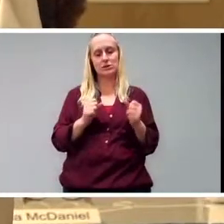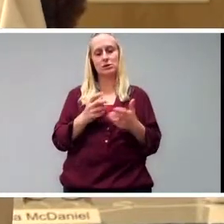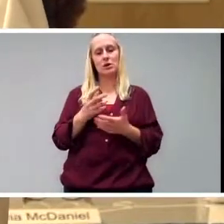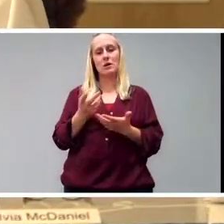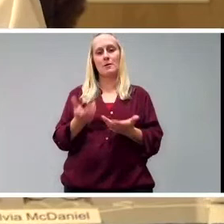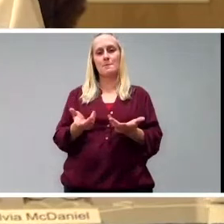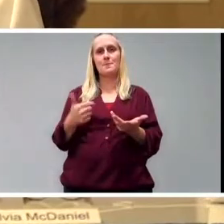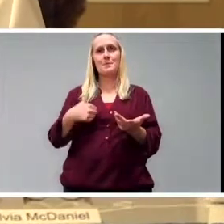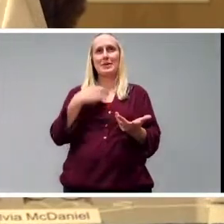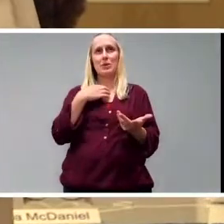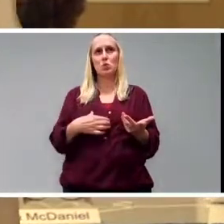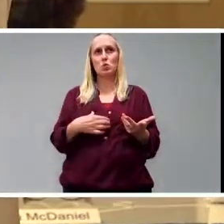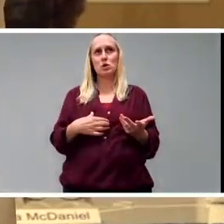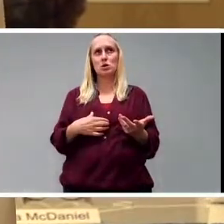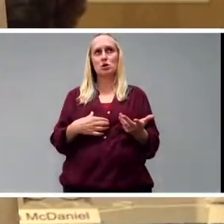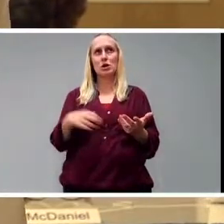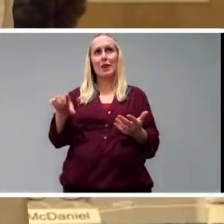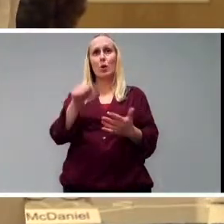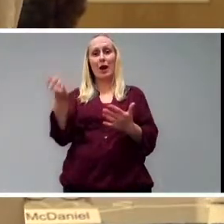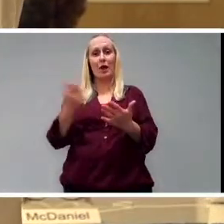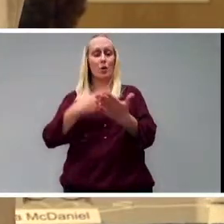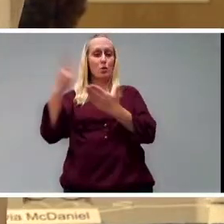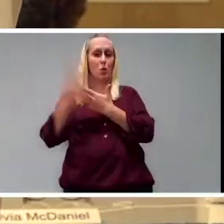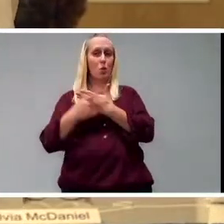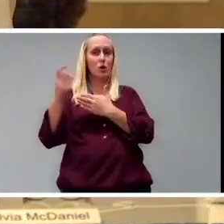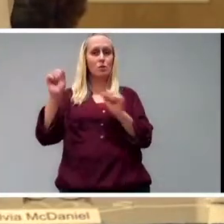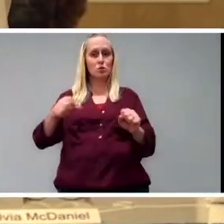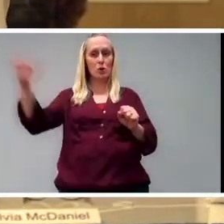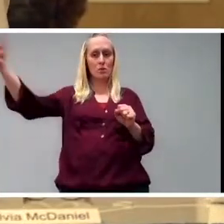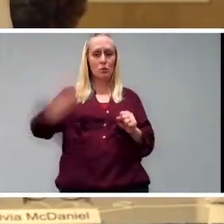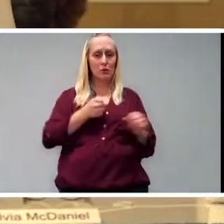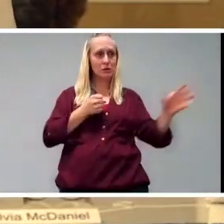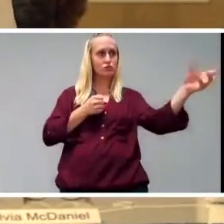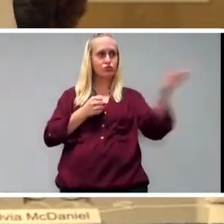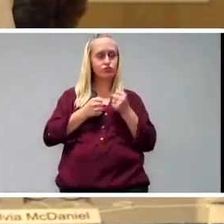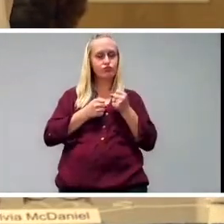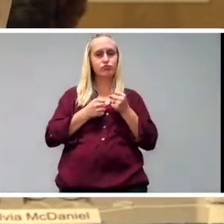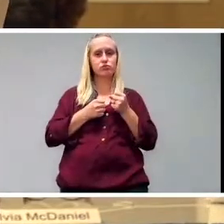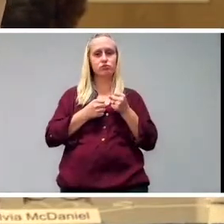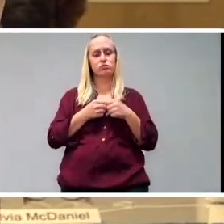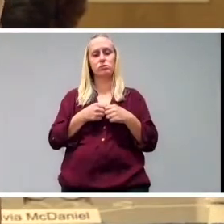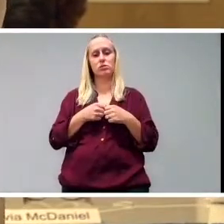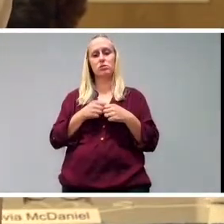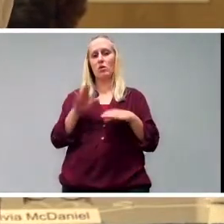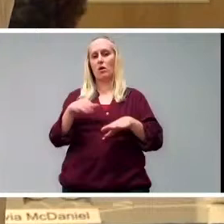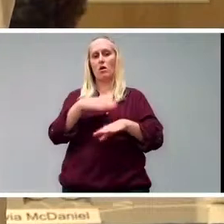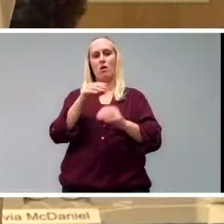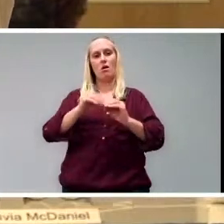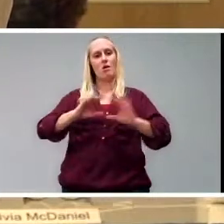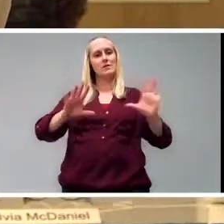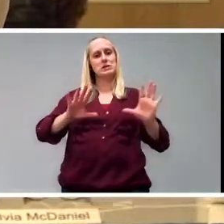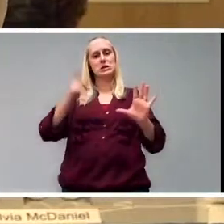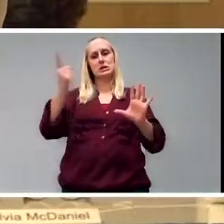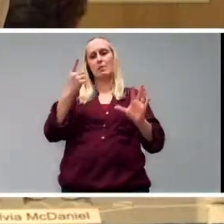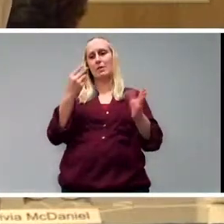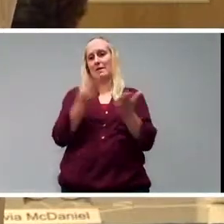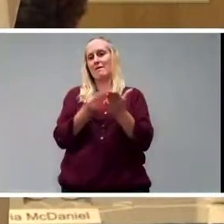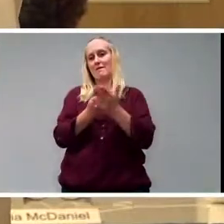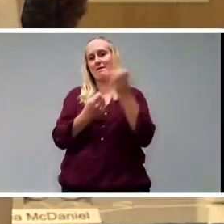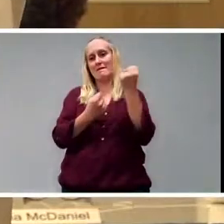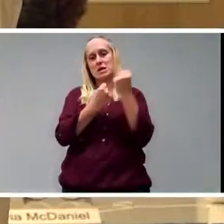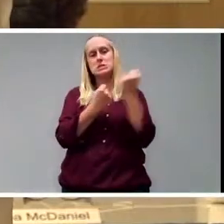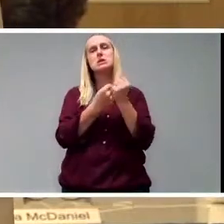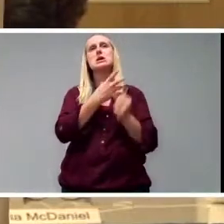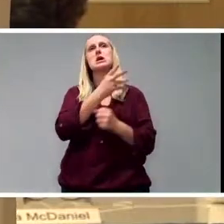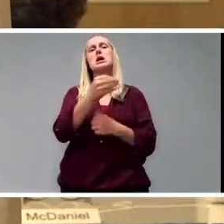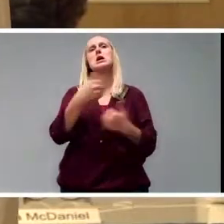I wish that there was other programs that we could bring to CTEC. Obviously, it would be, like, something that would need to be funded, and we'd also have, like, I